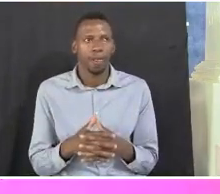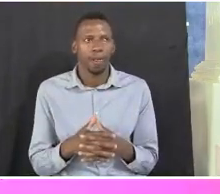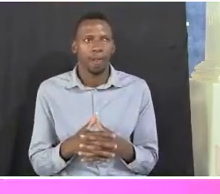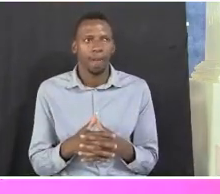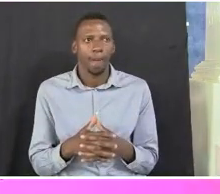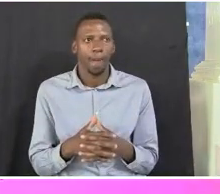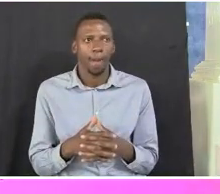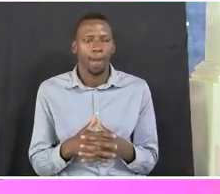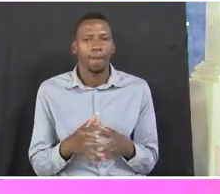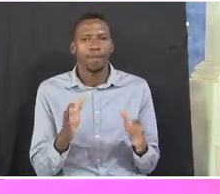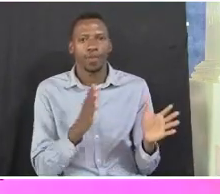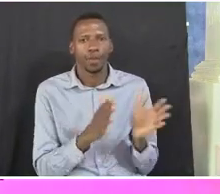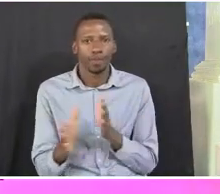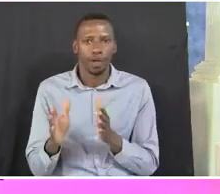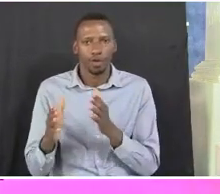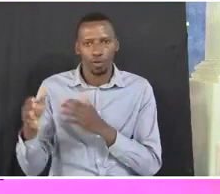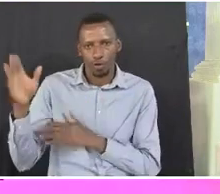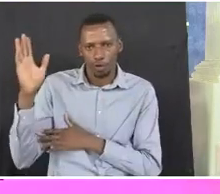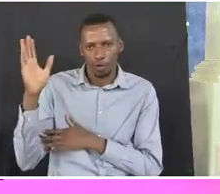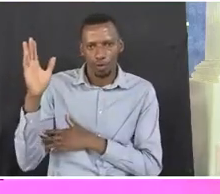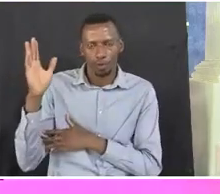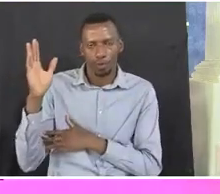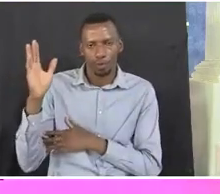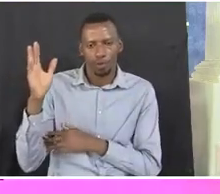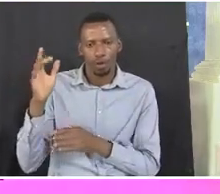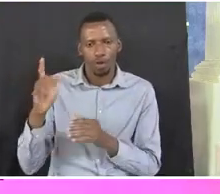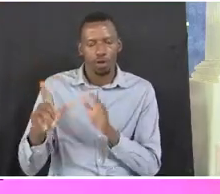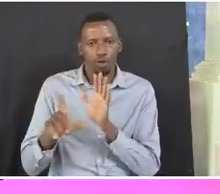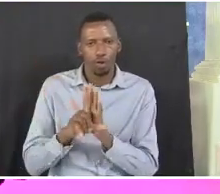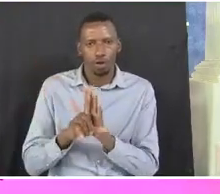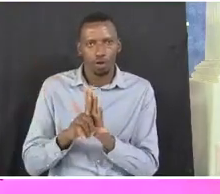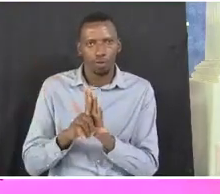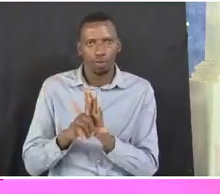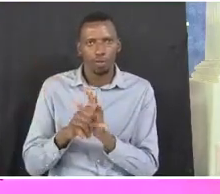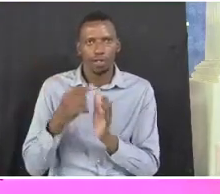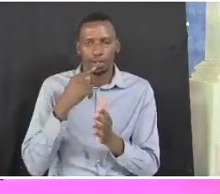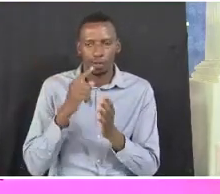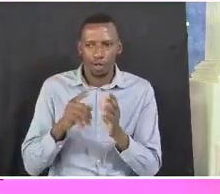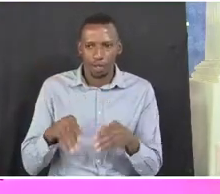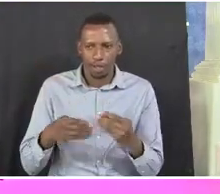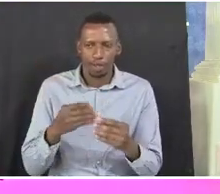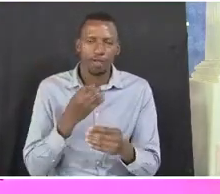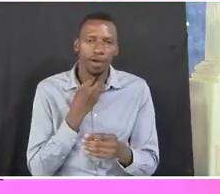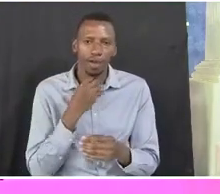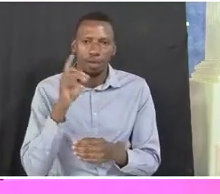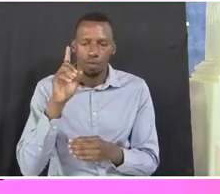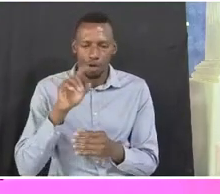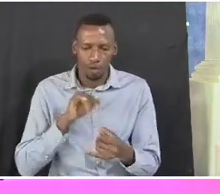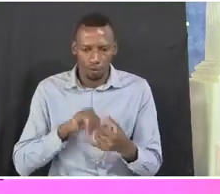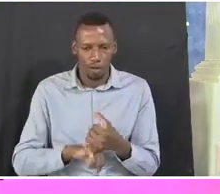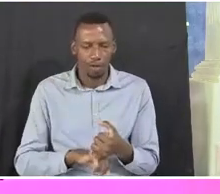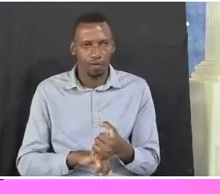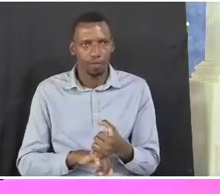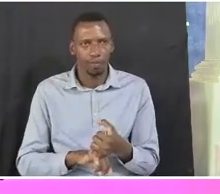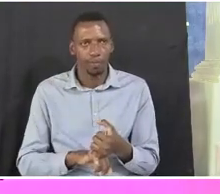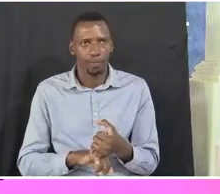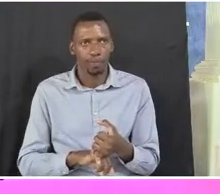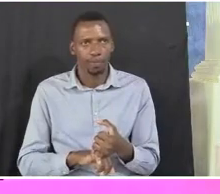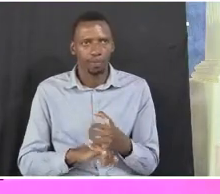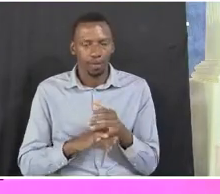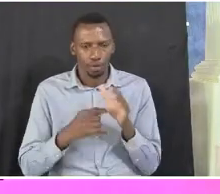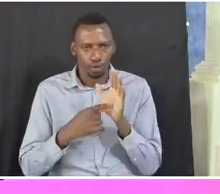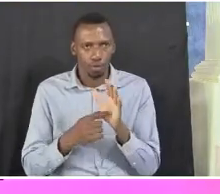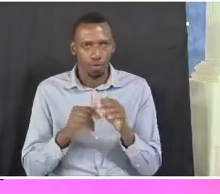The plan of God, the Lord gave to Adam one wife, showing his order in that respect.